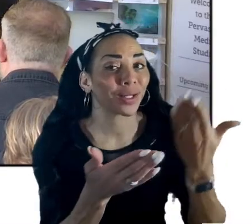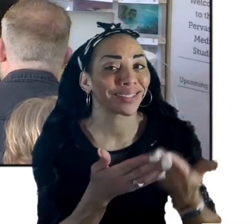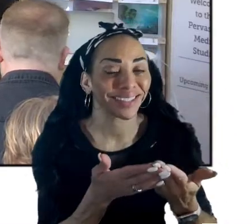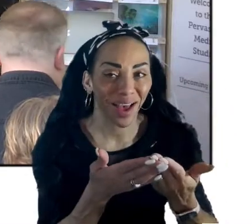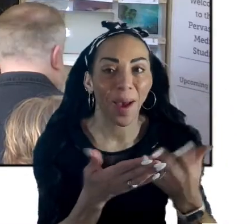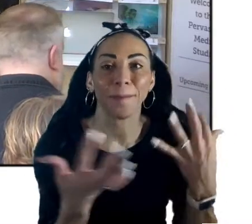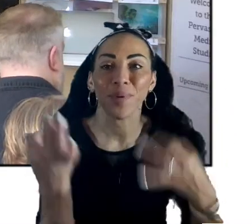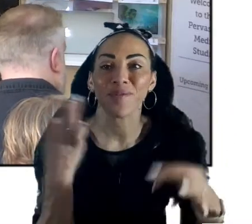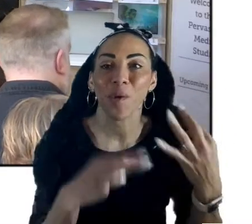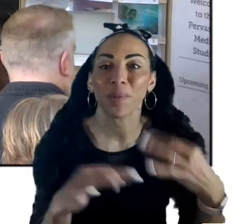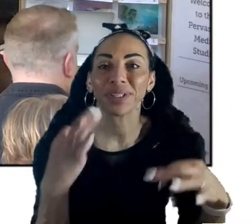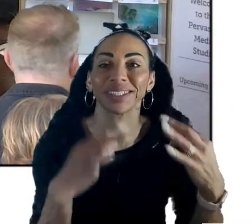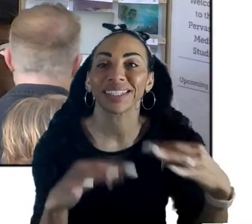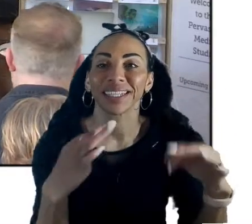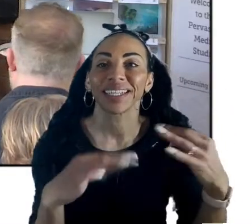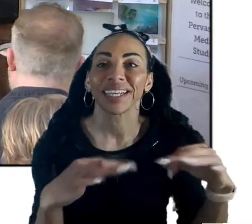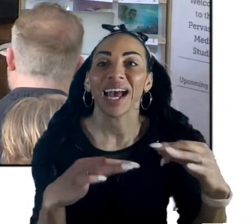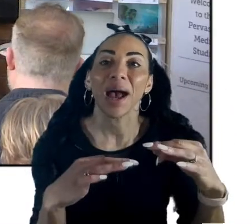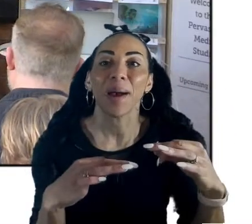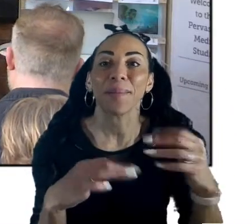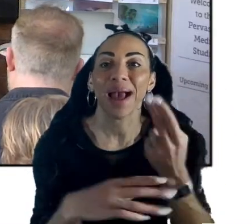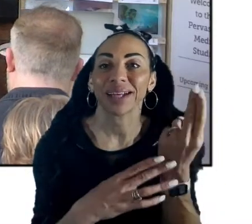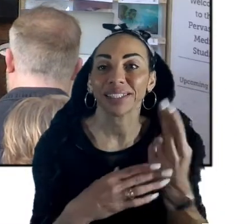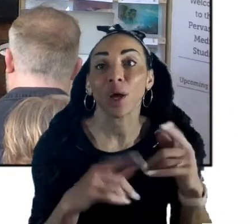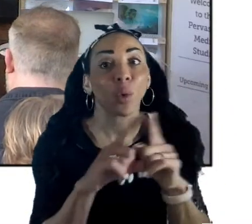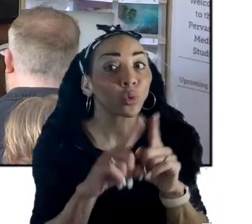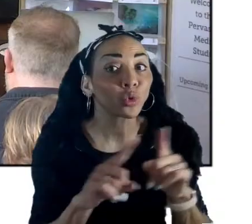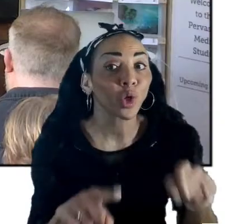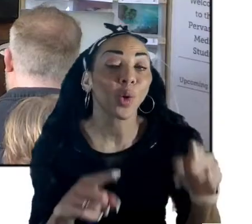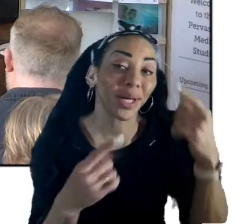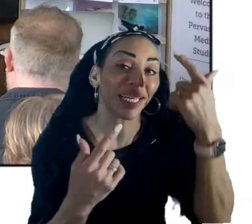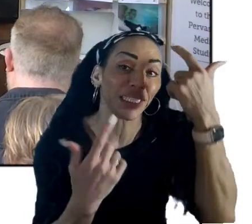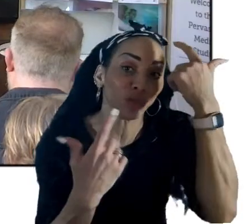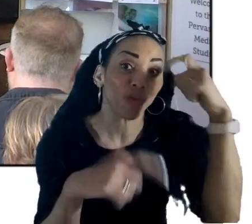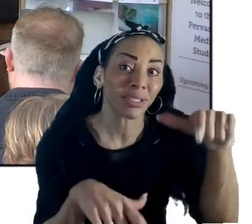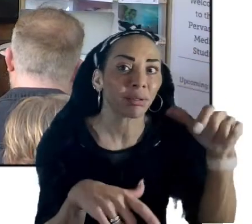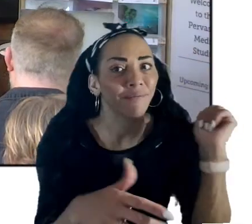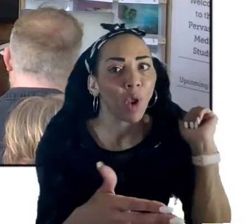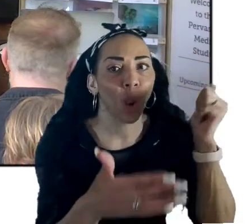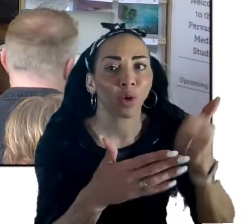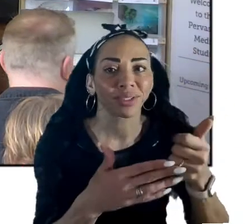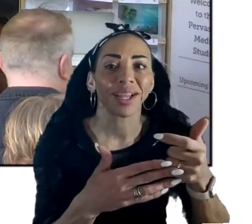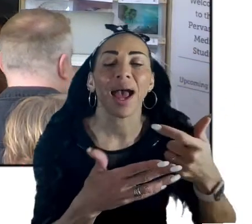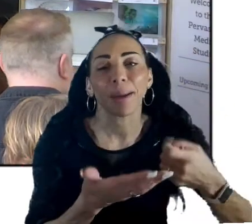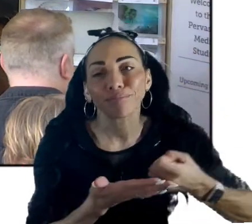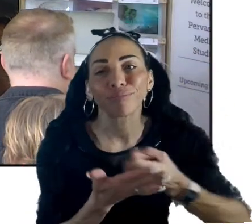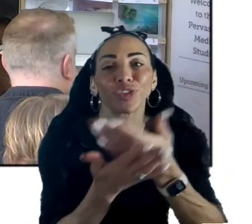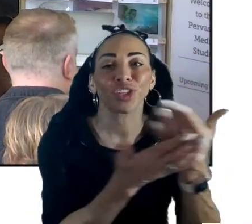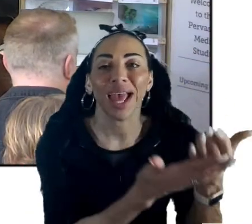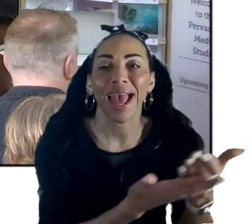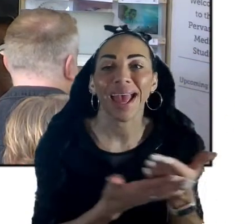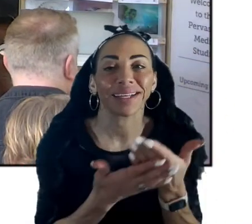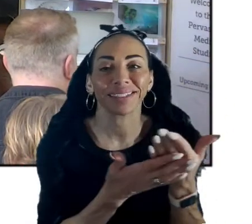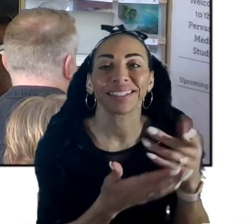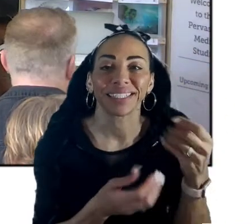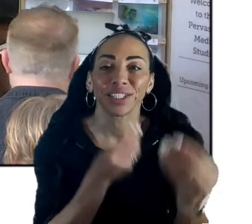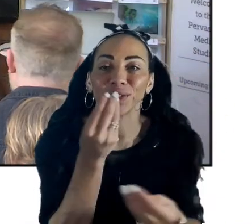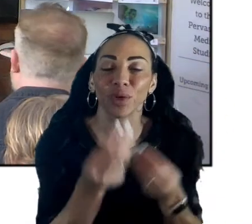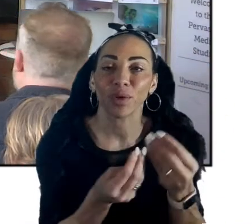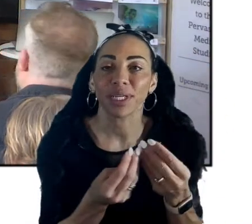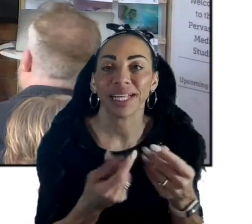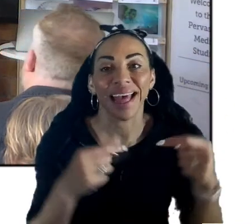art of conversation and creates spaces that enable people to share their stories. His new project, This Showgirl Is Offline, reflects on his